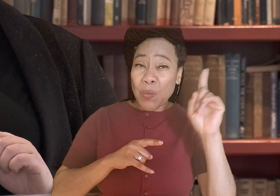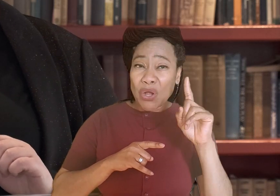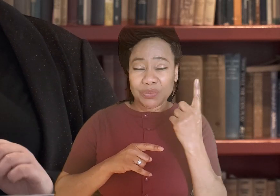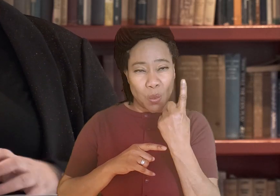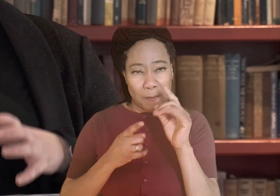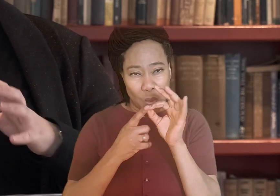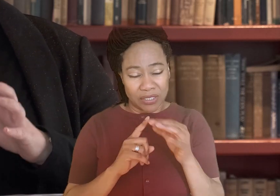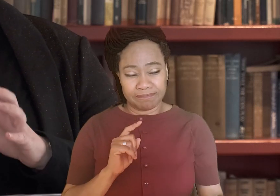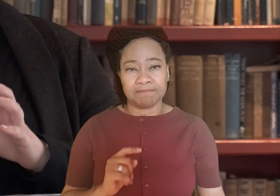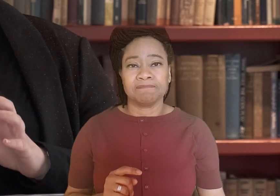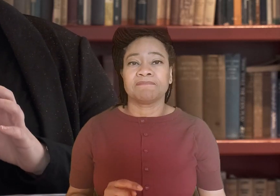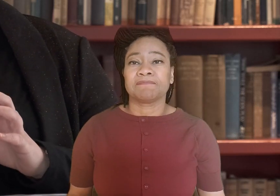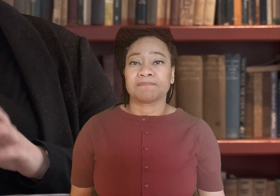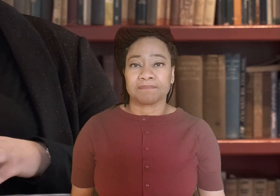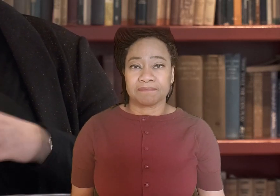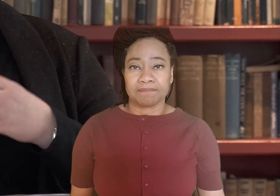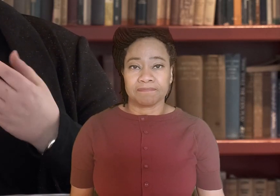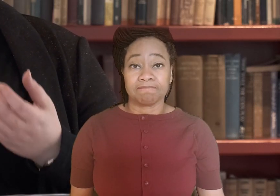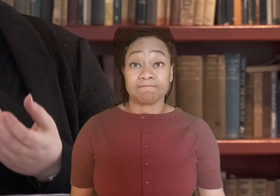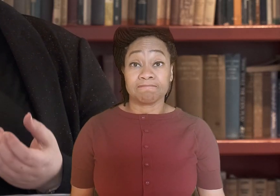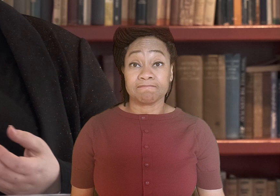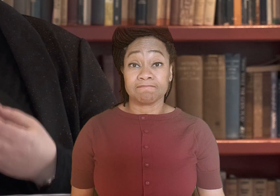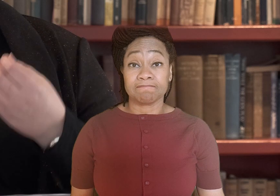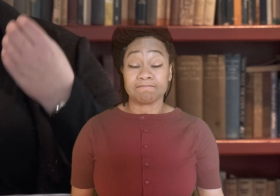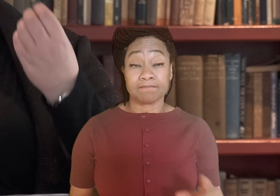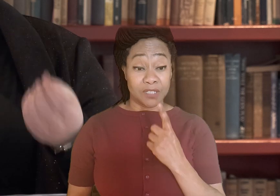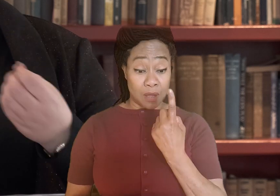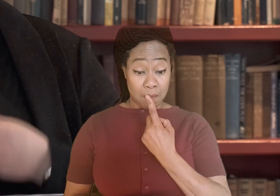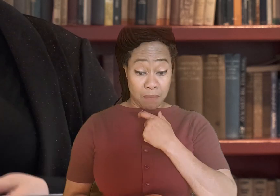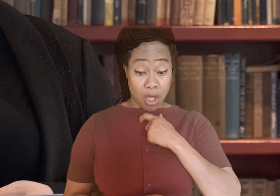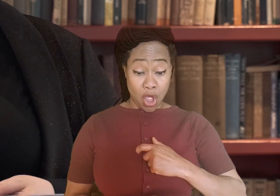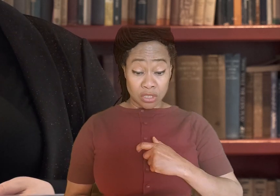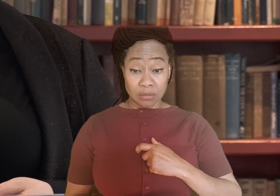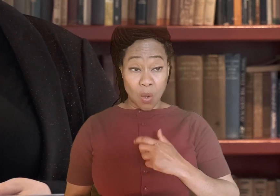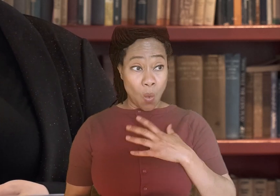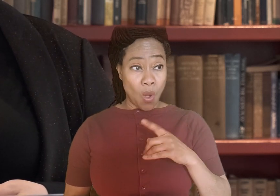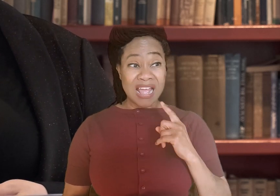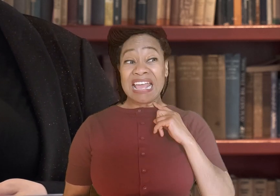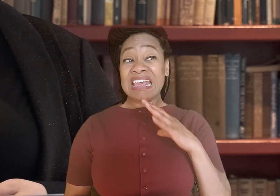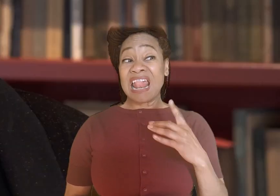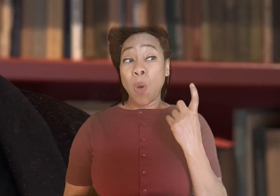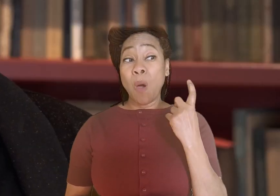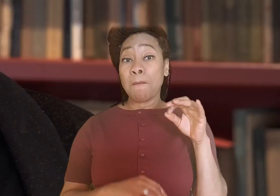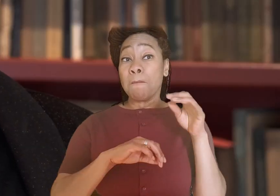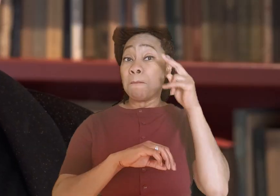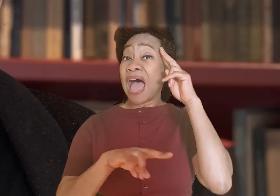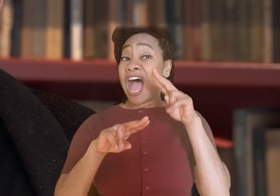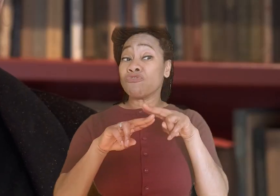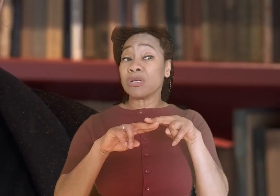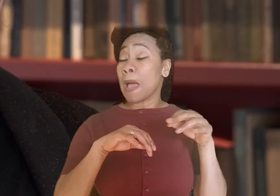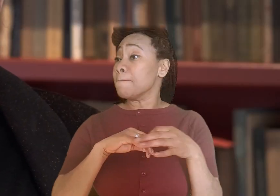one point, with the root of all neuroses beginning with a person wanting to kill one parent and marry the other. This